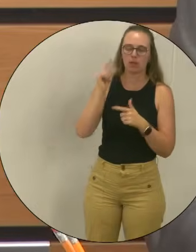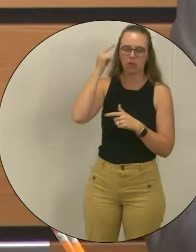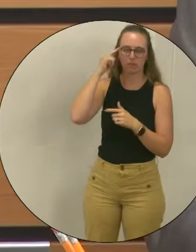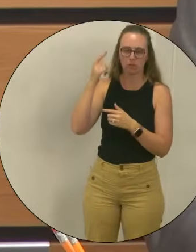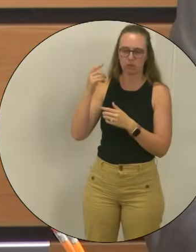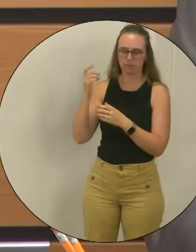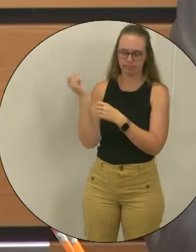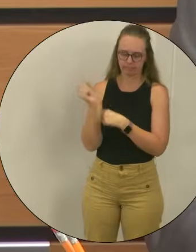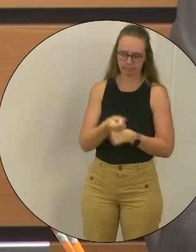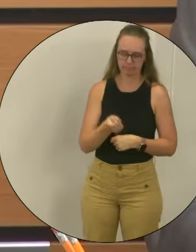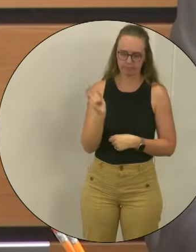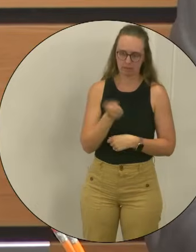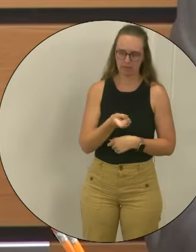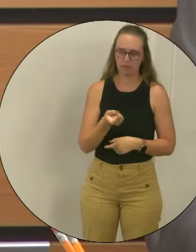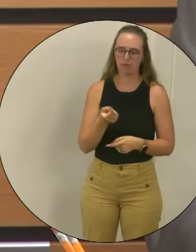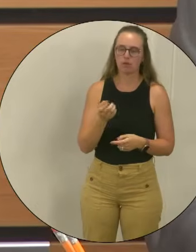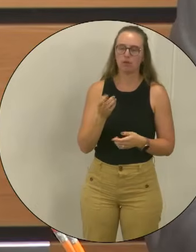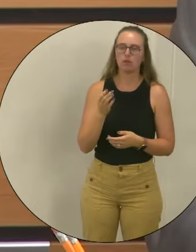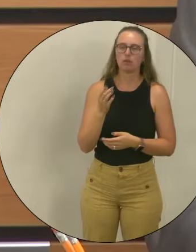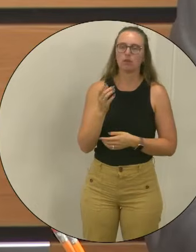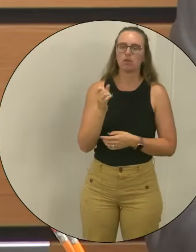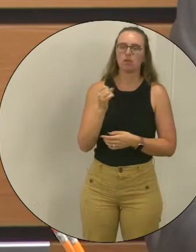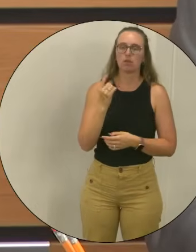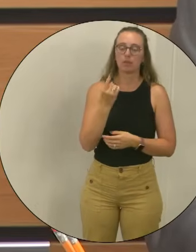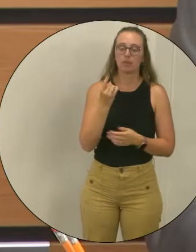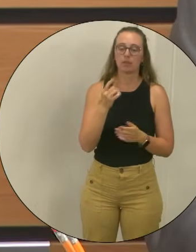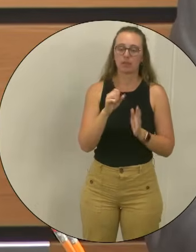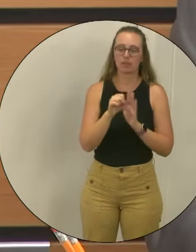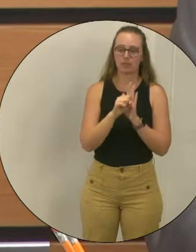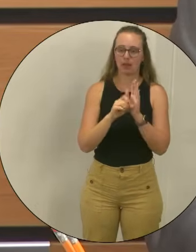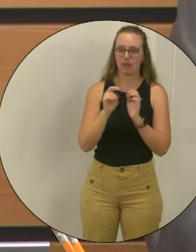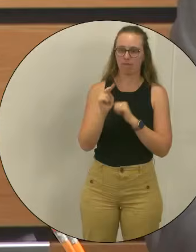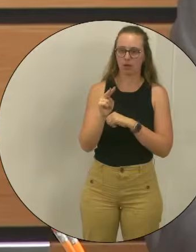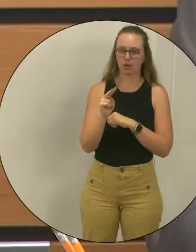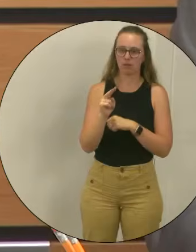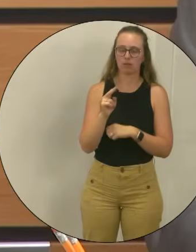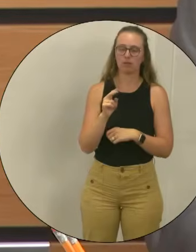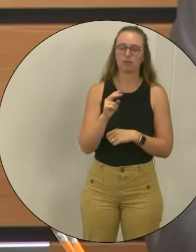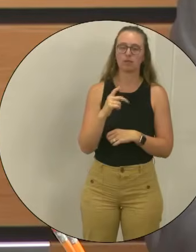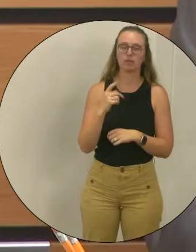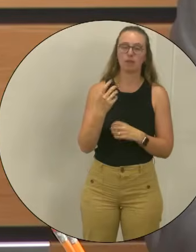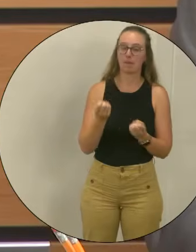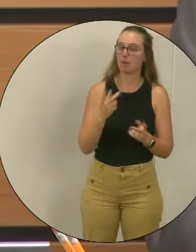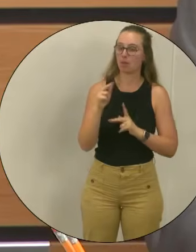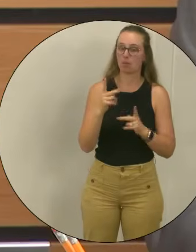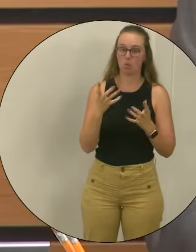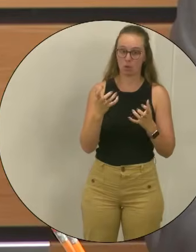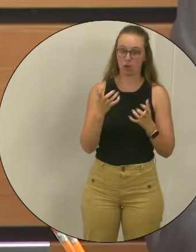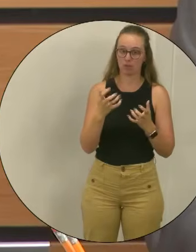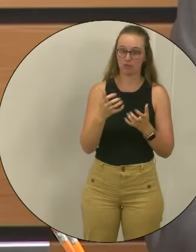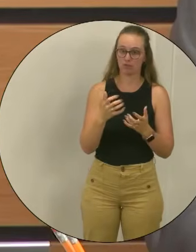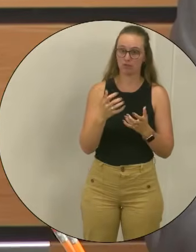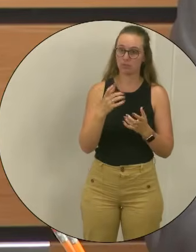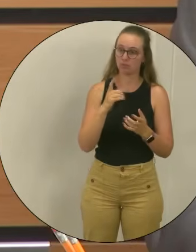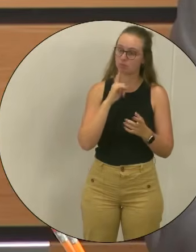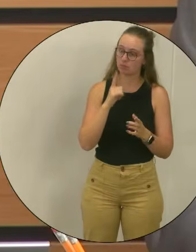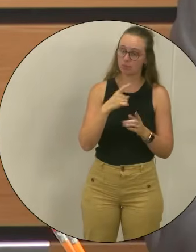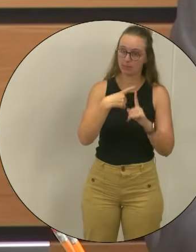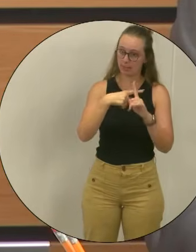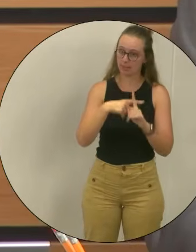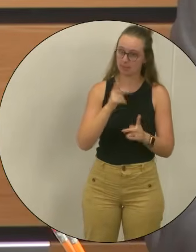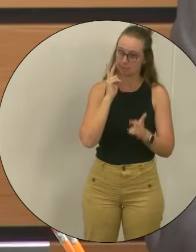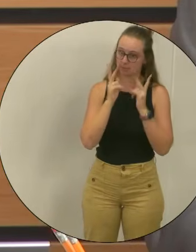it. So it's something that in the state of Nevada, a lot of people do want to address, which is very positive to